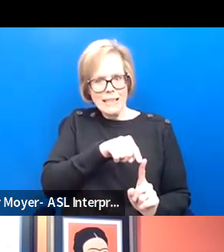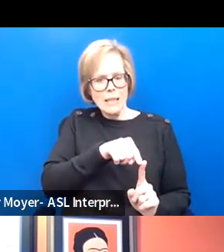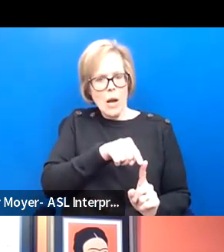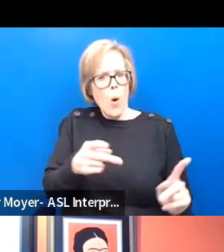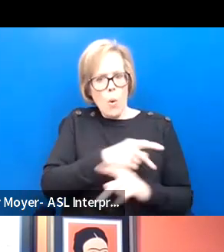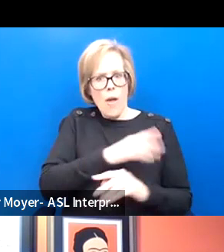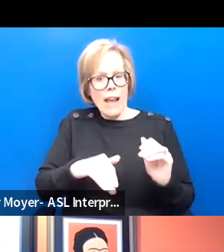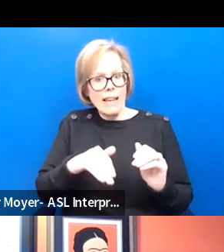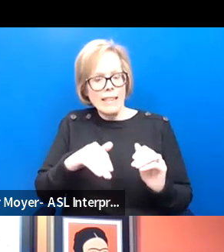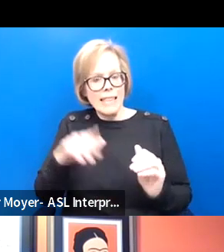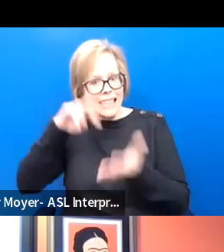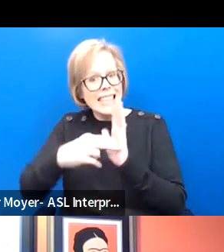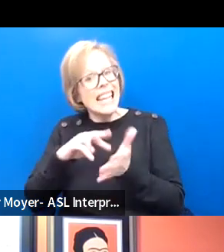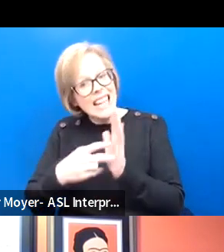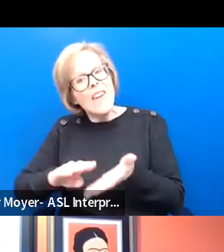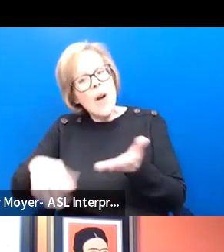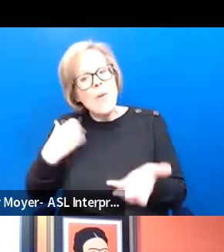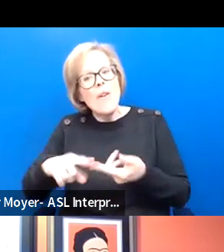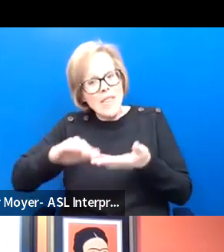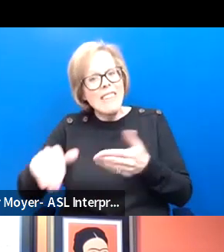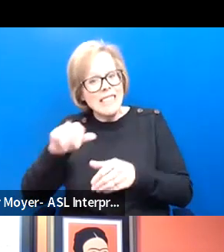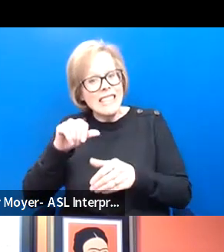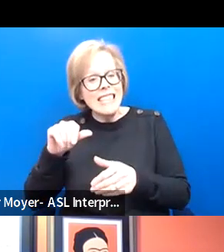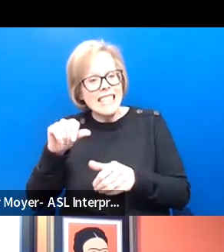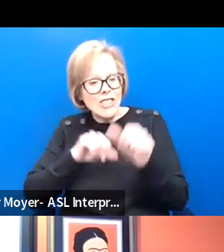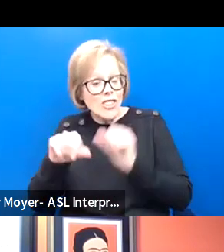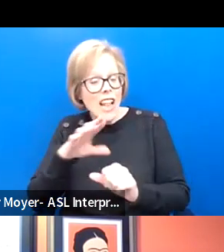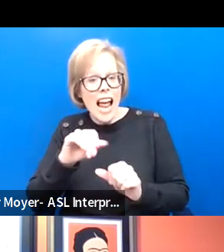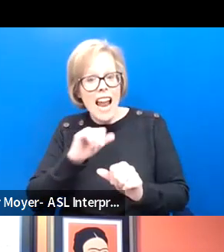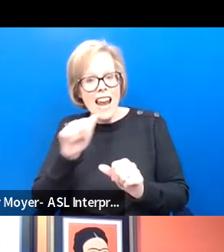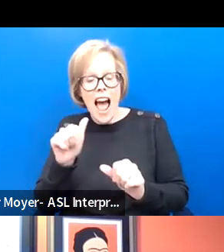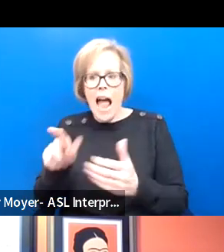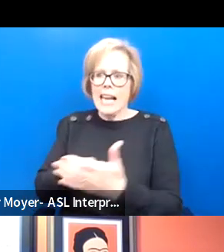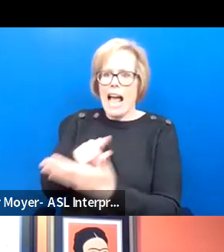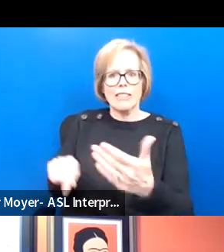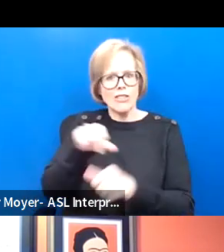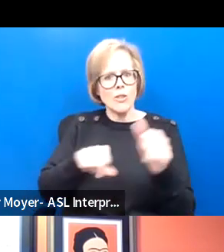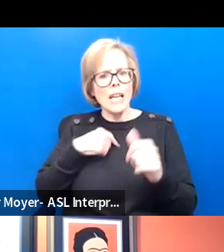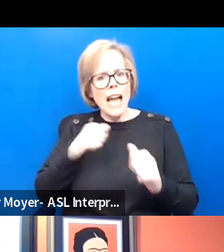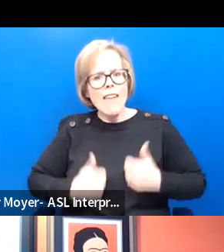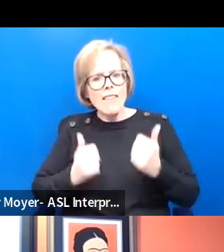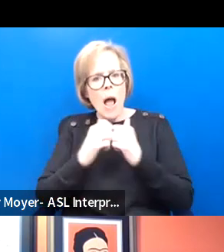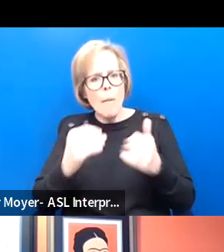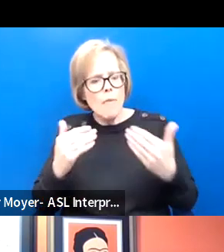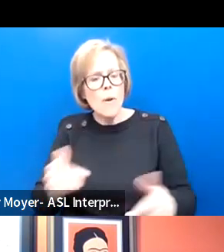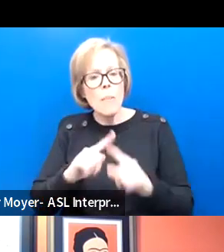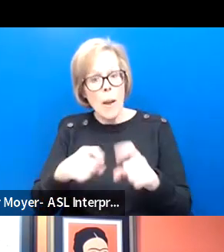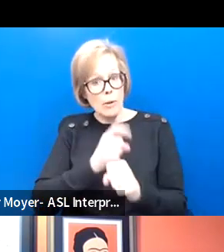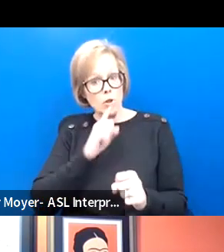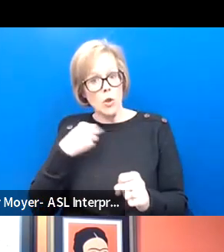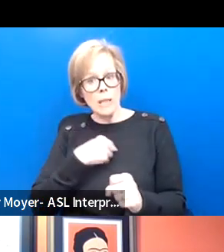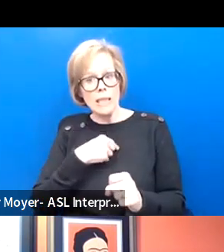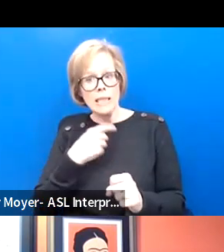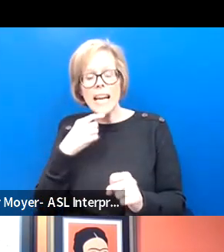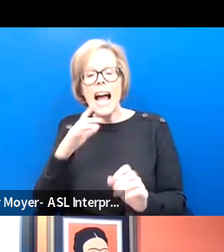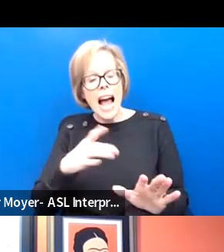like forgiveness is great. We want to forgive each other and not cancel each other so that we can live together and move on. But making sure that you say,